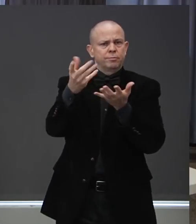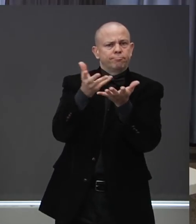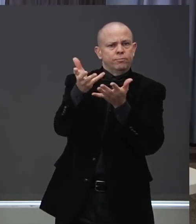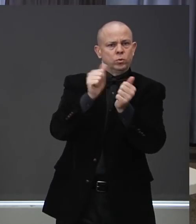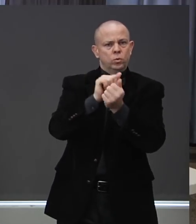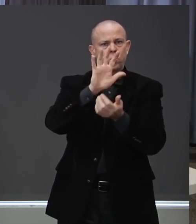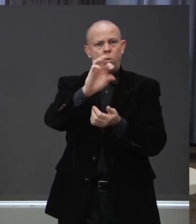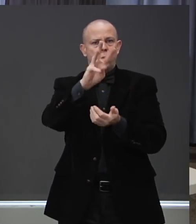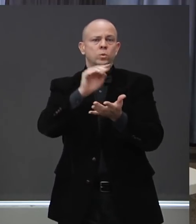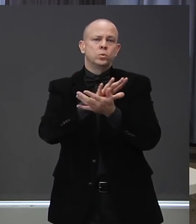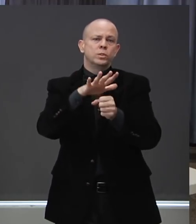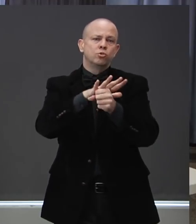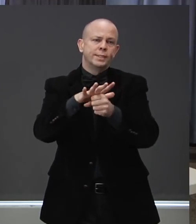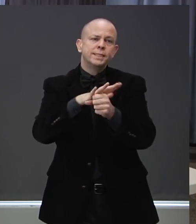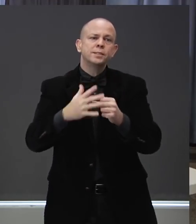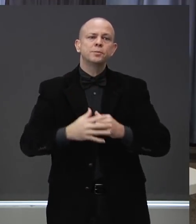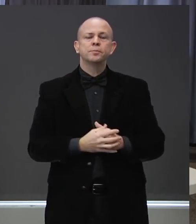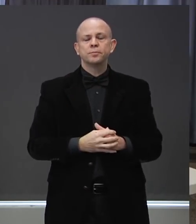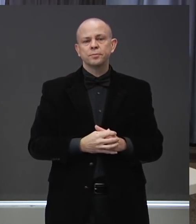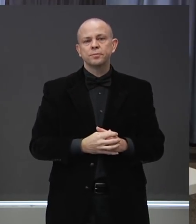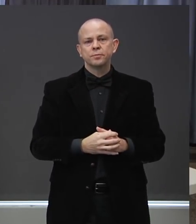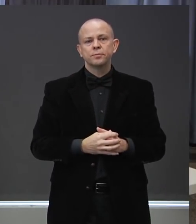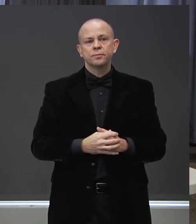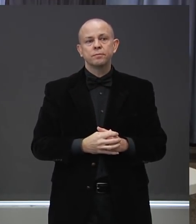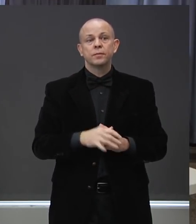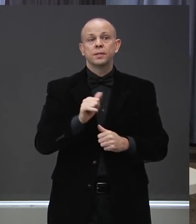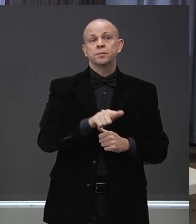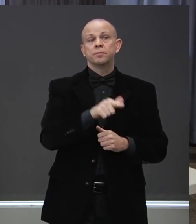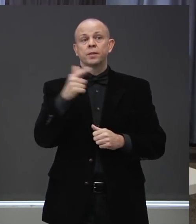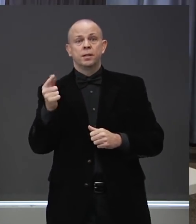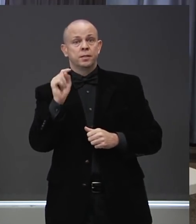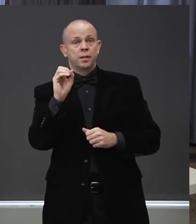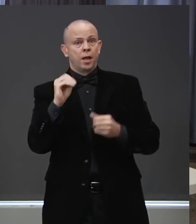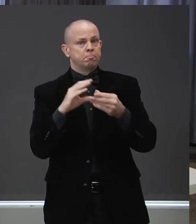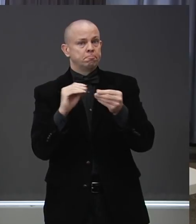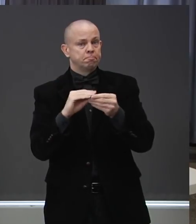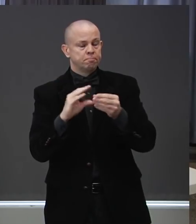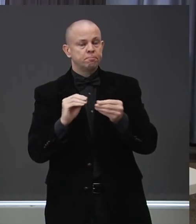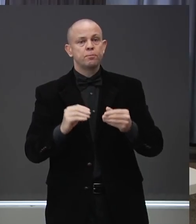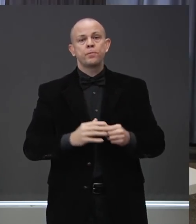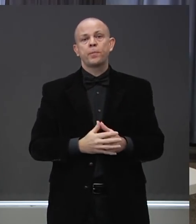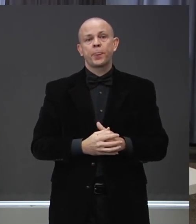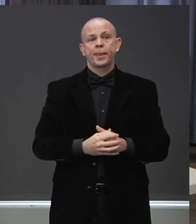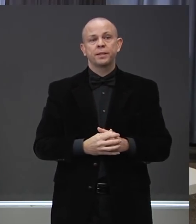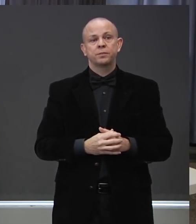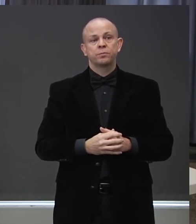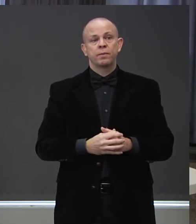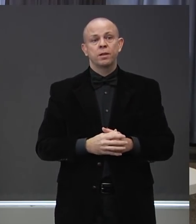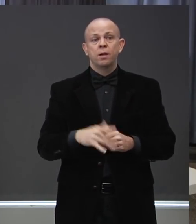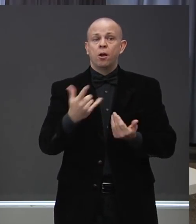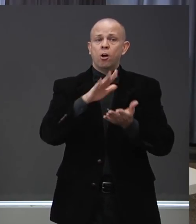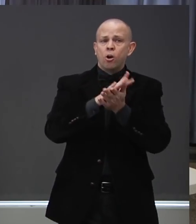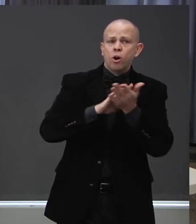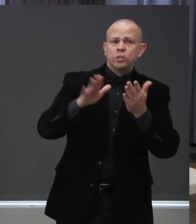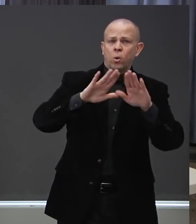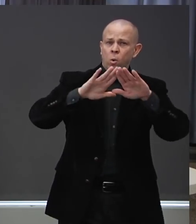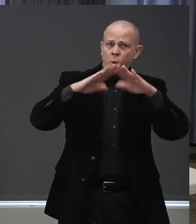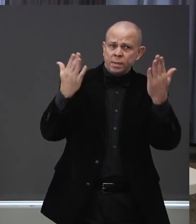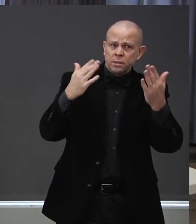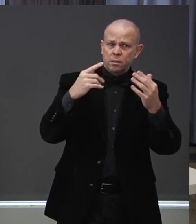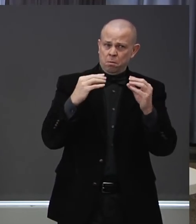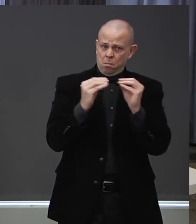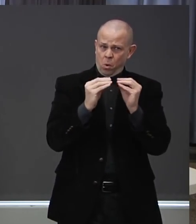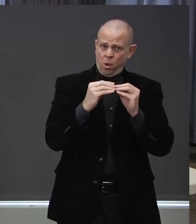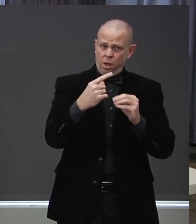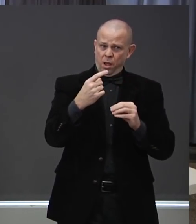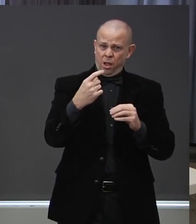Taya asks, why are colleges open when that population is at greater risk than K through 12? So